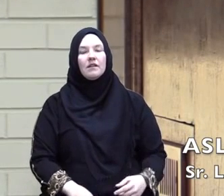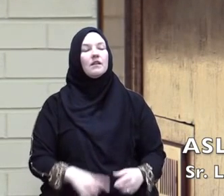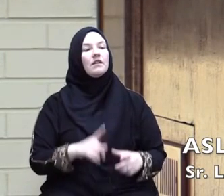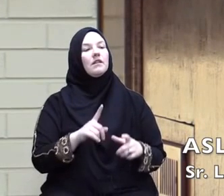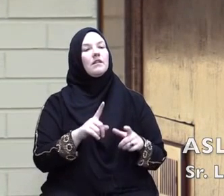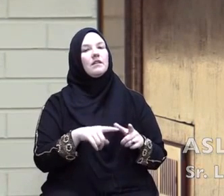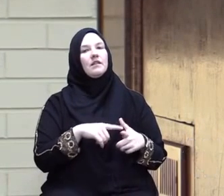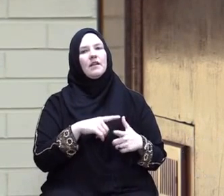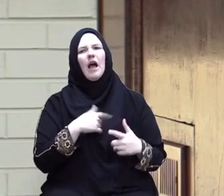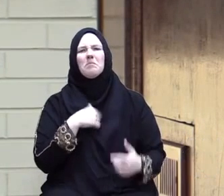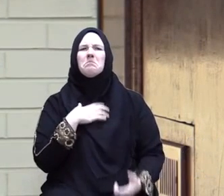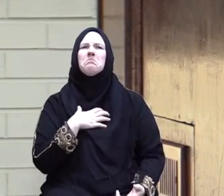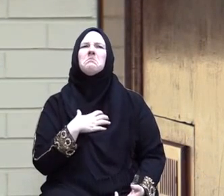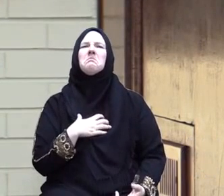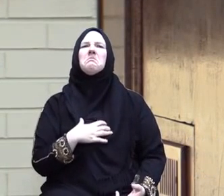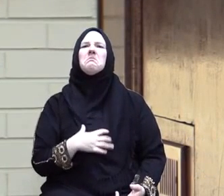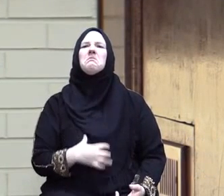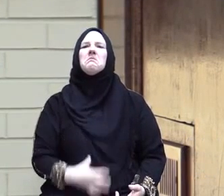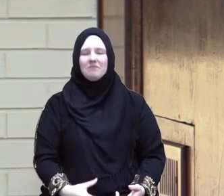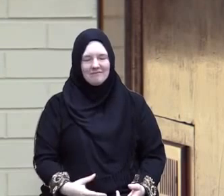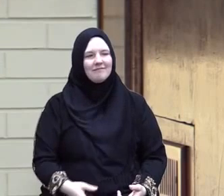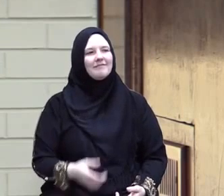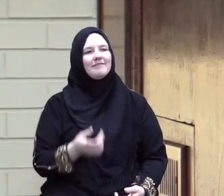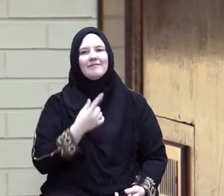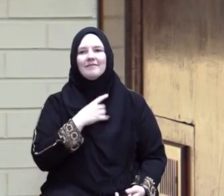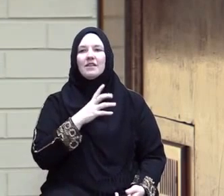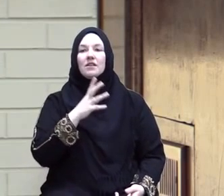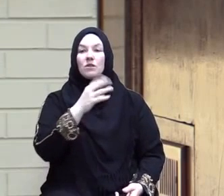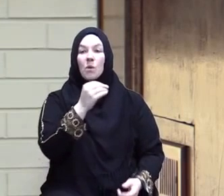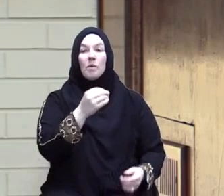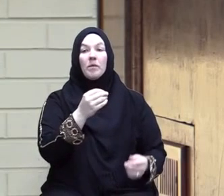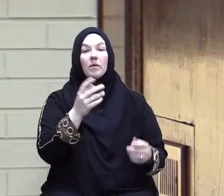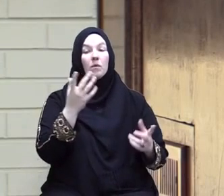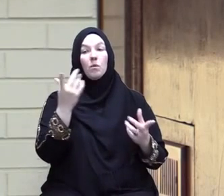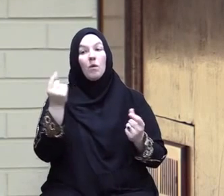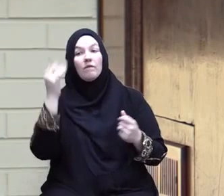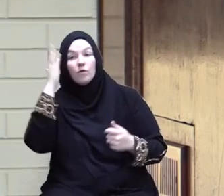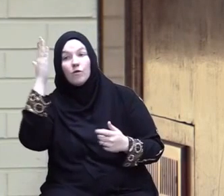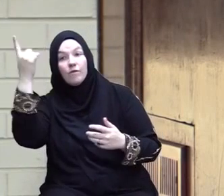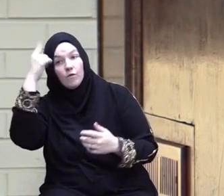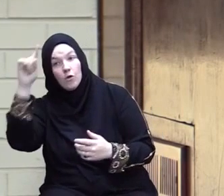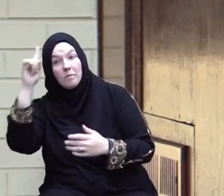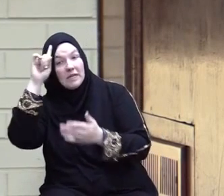awaiting of the severe torment. Okay.